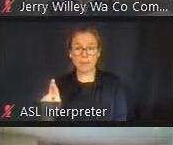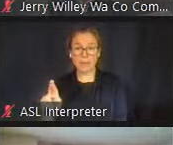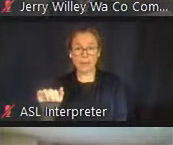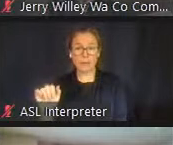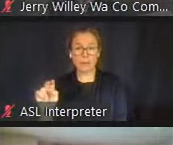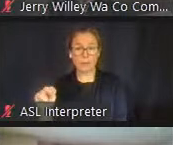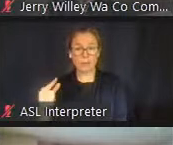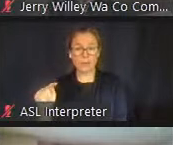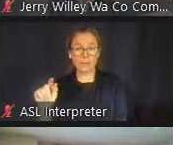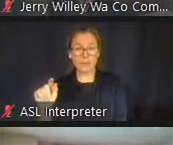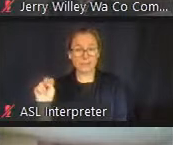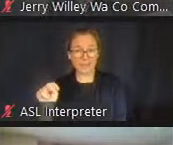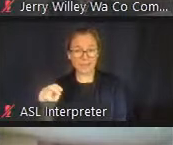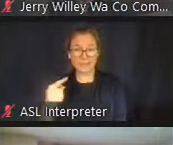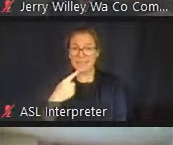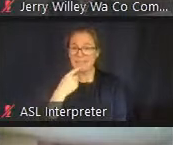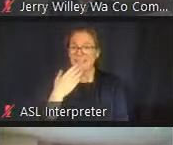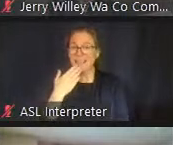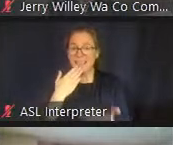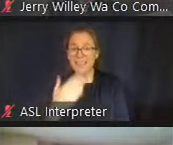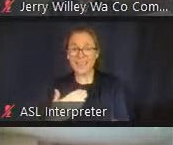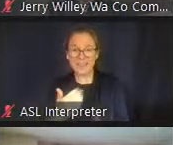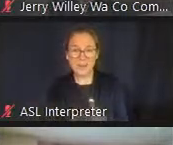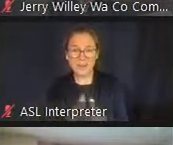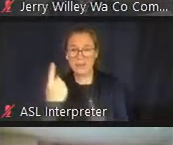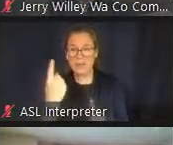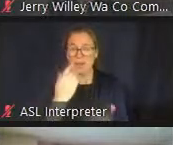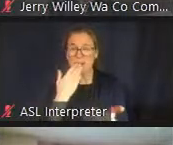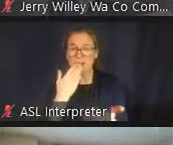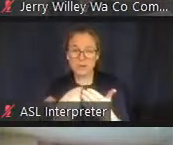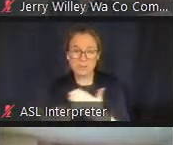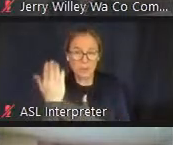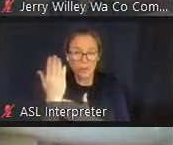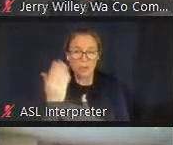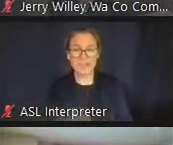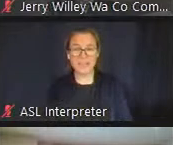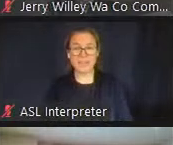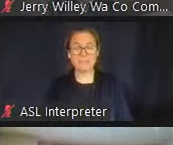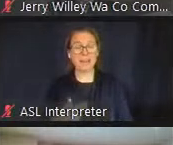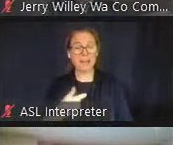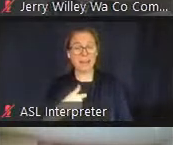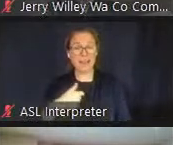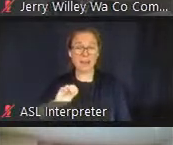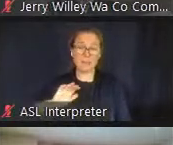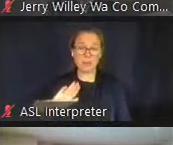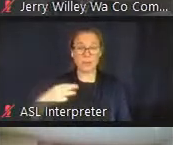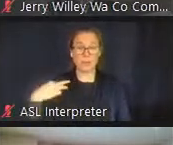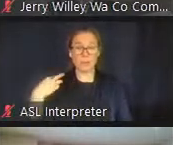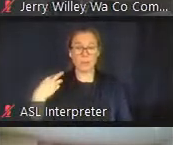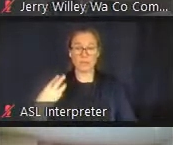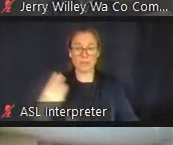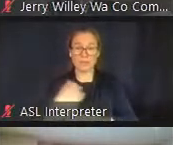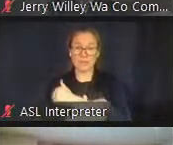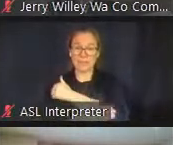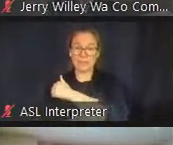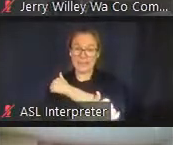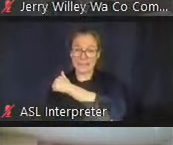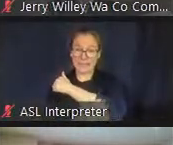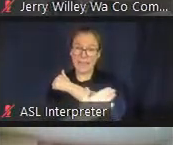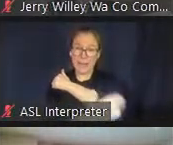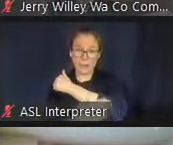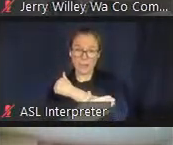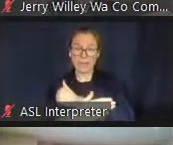you, Philip. Good morning, everyone. I'm Catherine Harrington, your Washington County Commission Chair.